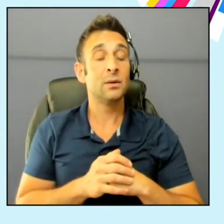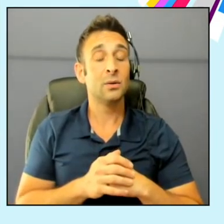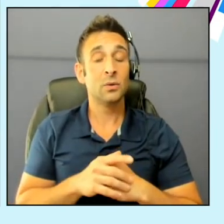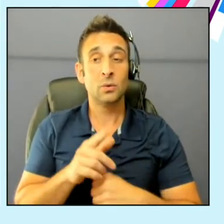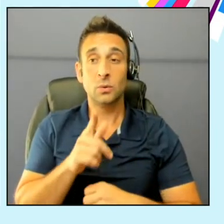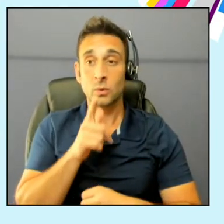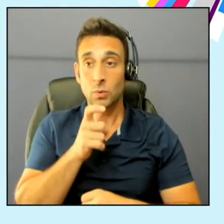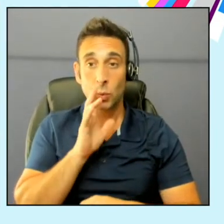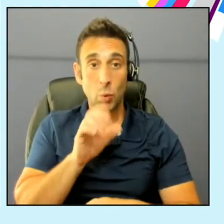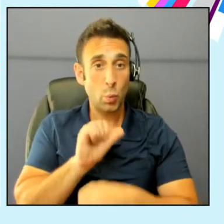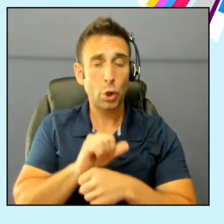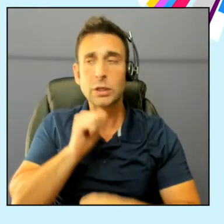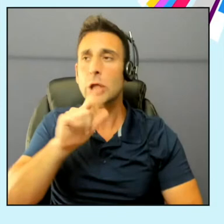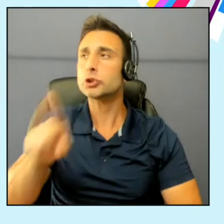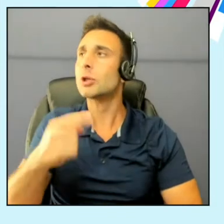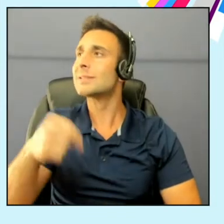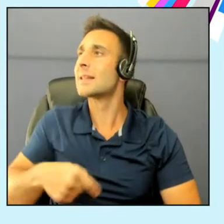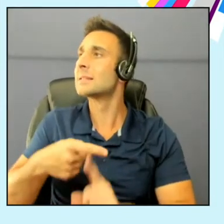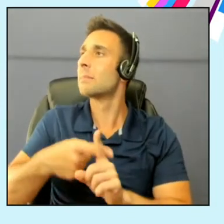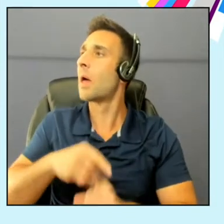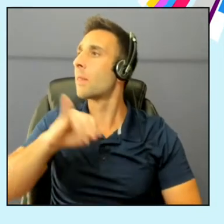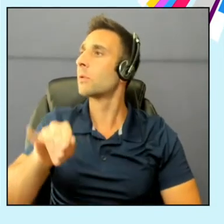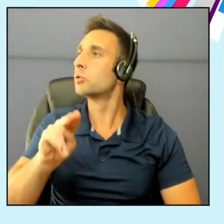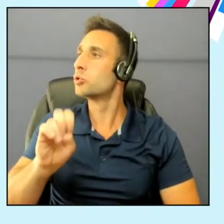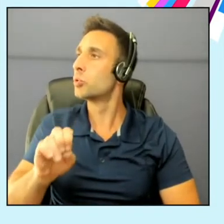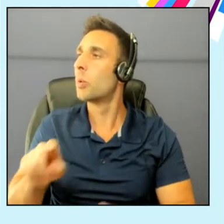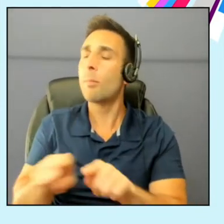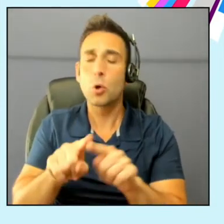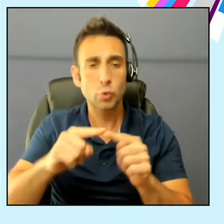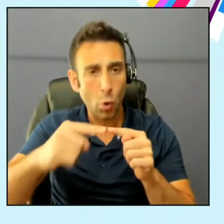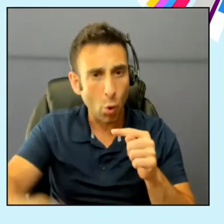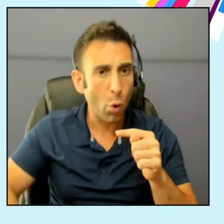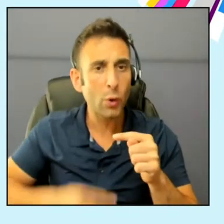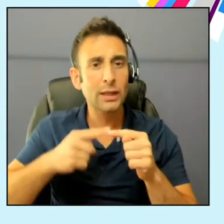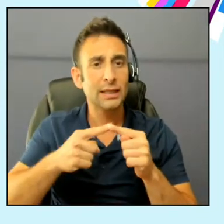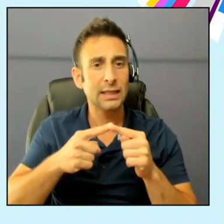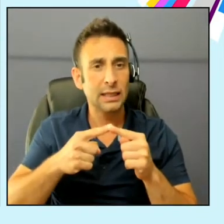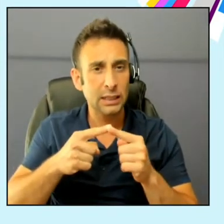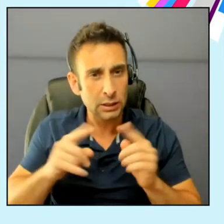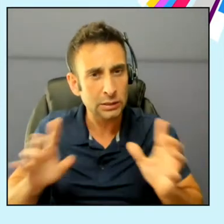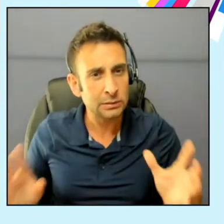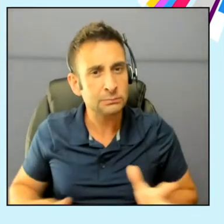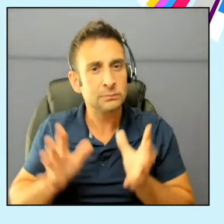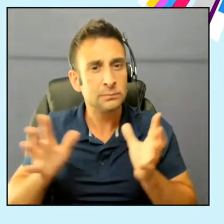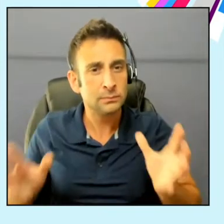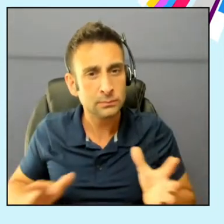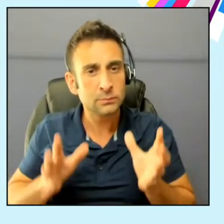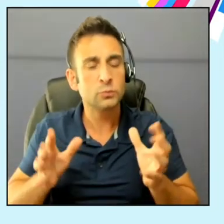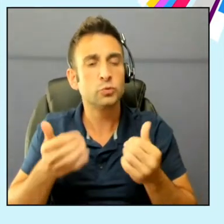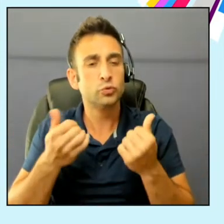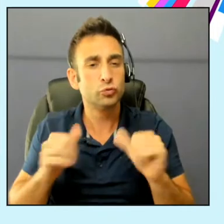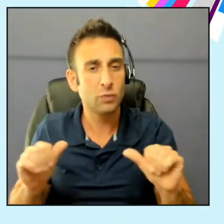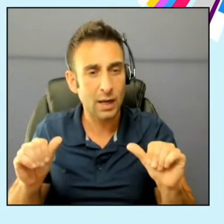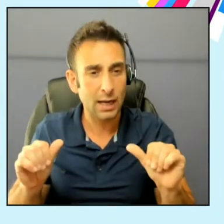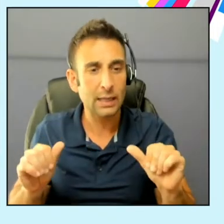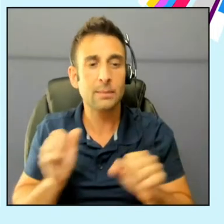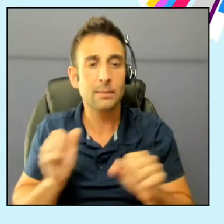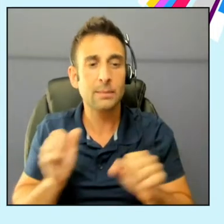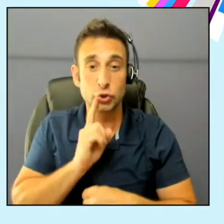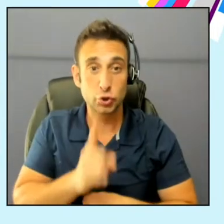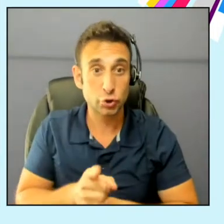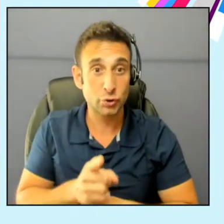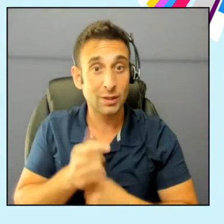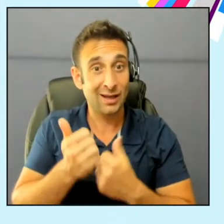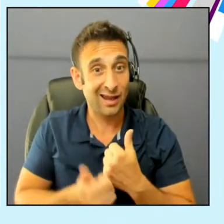June, but we are also driving these conversations all year long in an effort to try to make sure that everyone